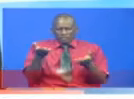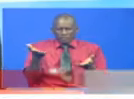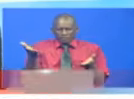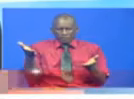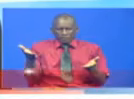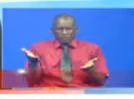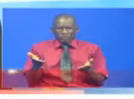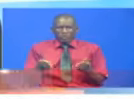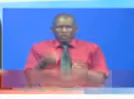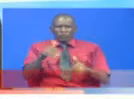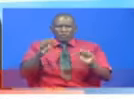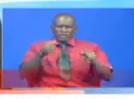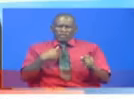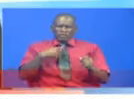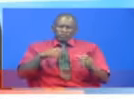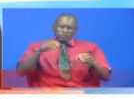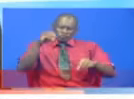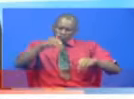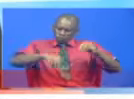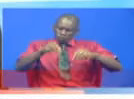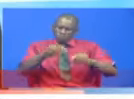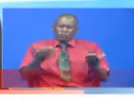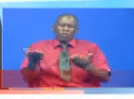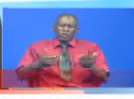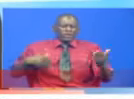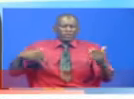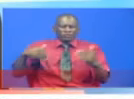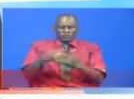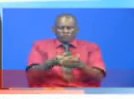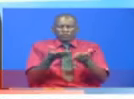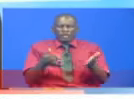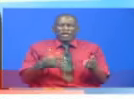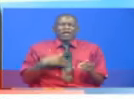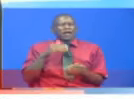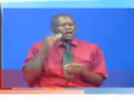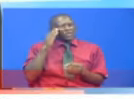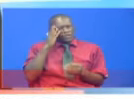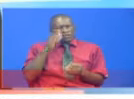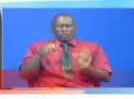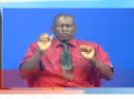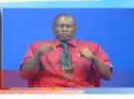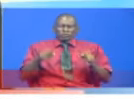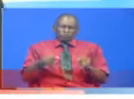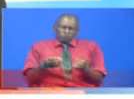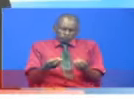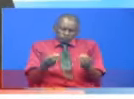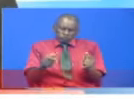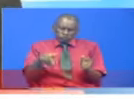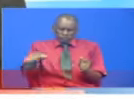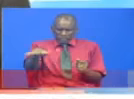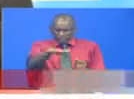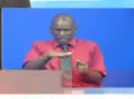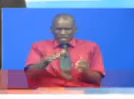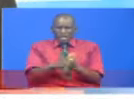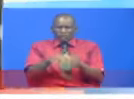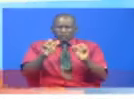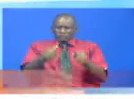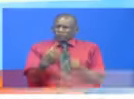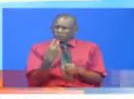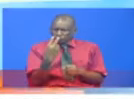that have contributed to where we are today, then I think we will be able to navigate this area and we'll be able to